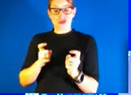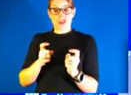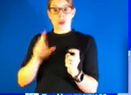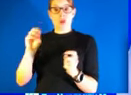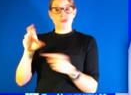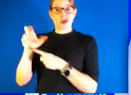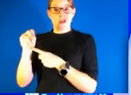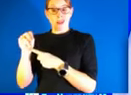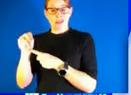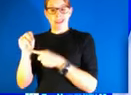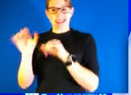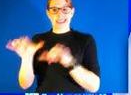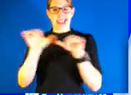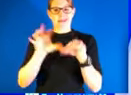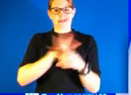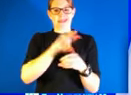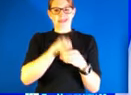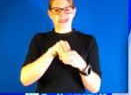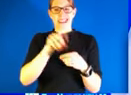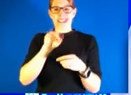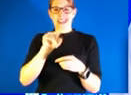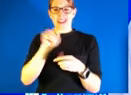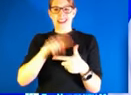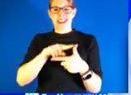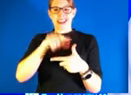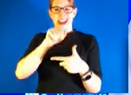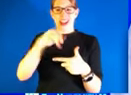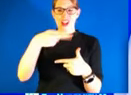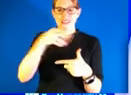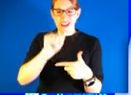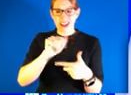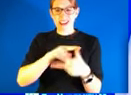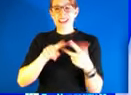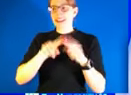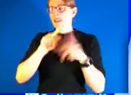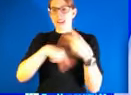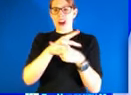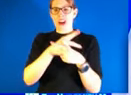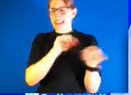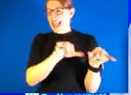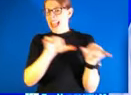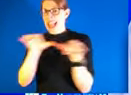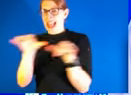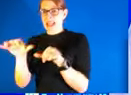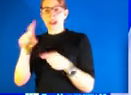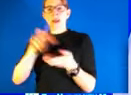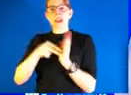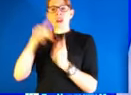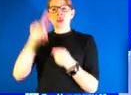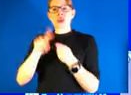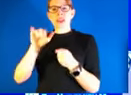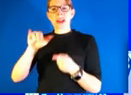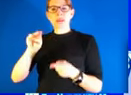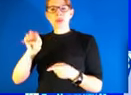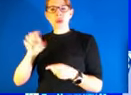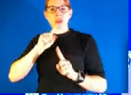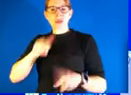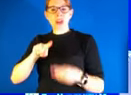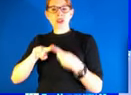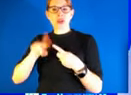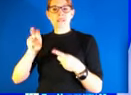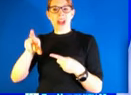present in Delta, Alpha, and some of the other variants as well. Those things that help reduce your immune response to the virus. I think it's a lot